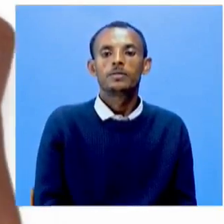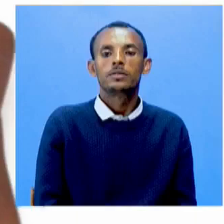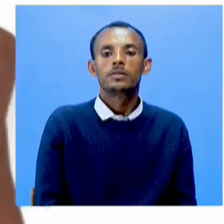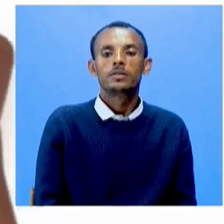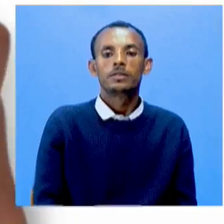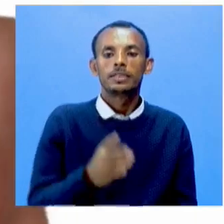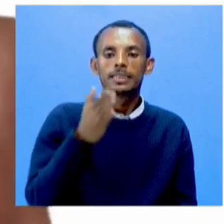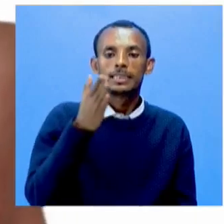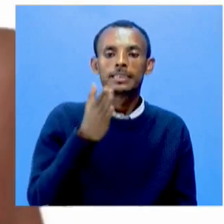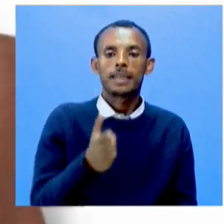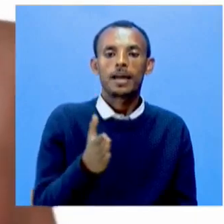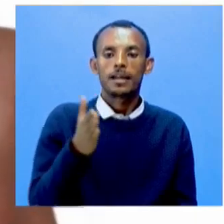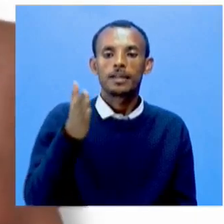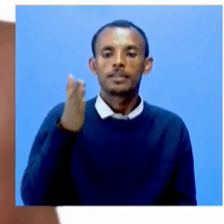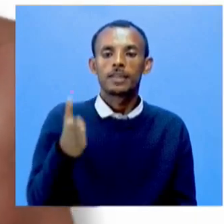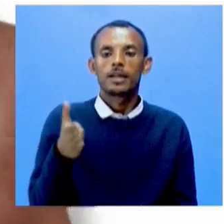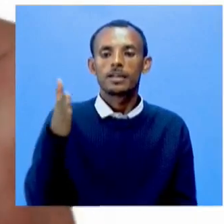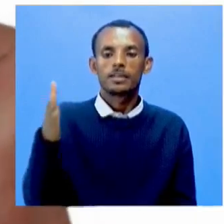side